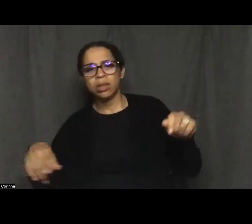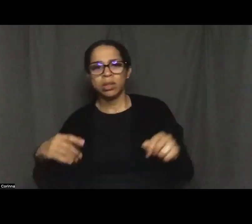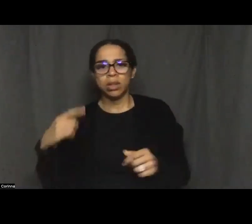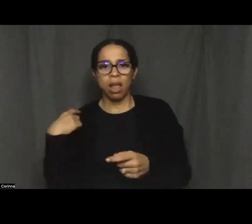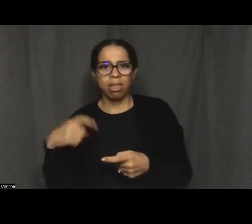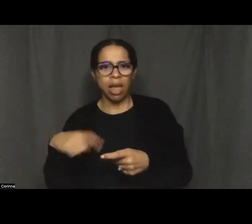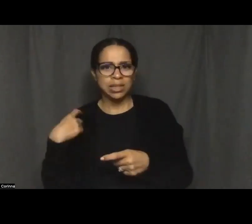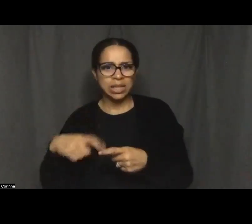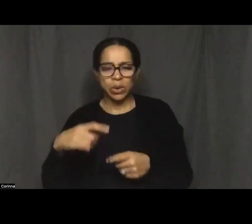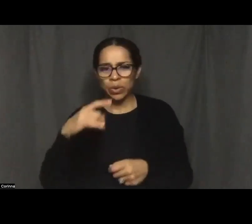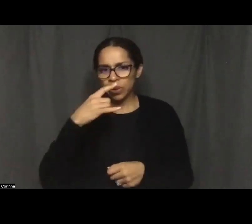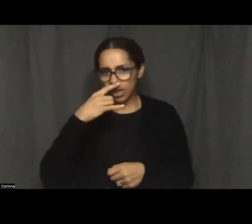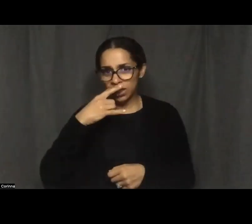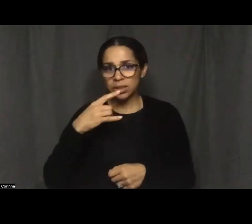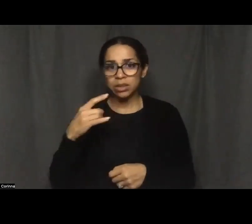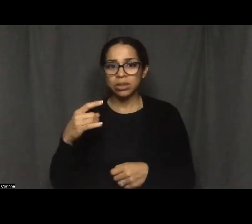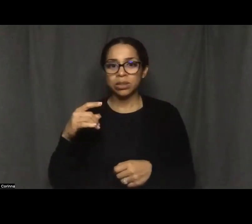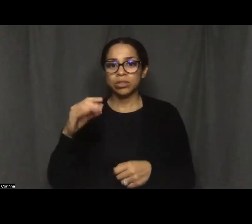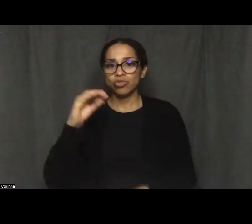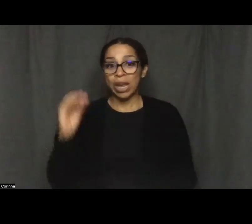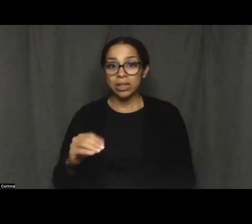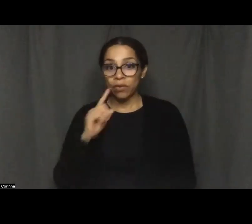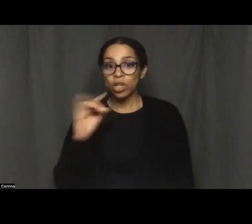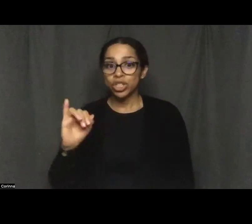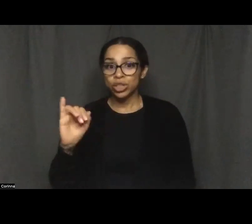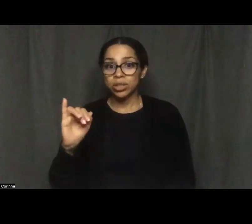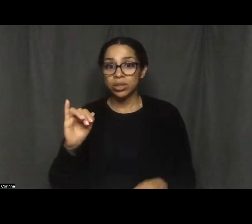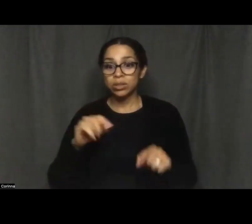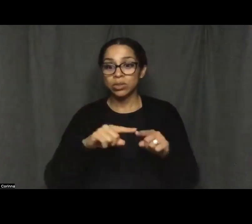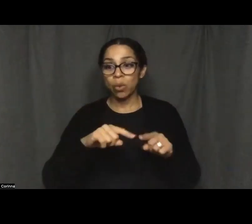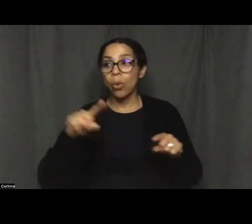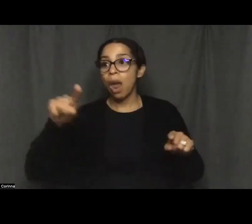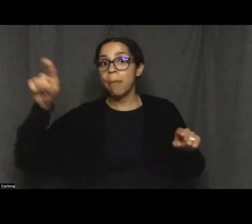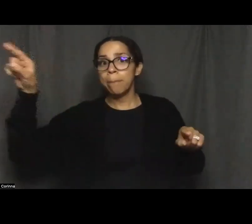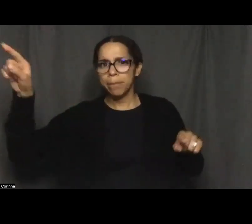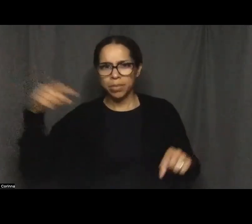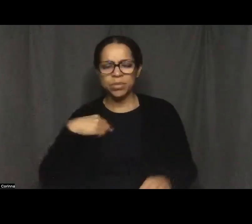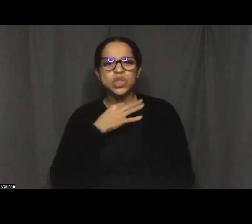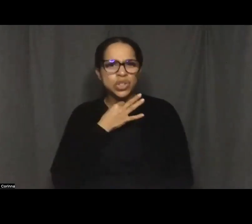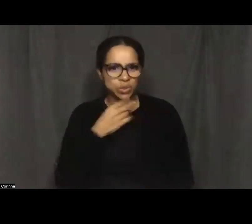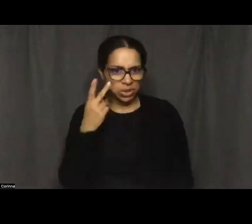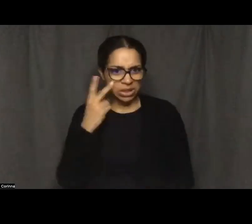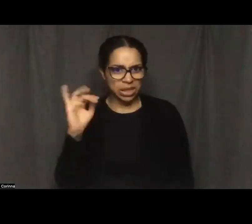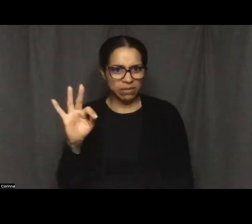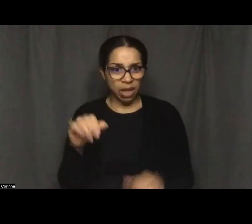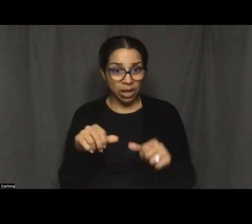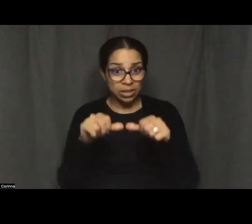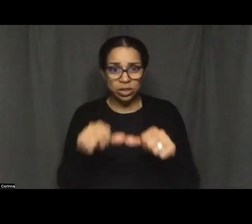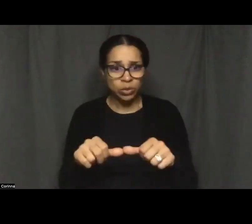of uninsurance going up, and I was very curious to see if that trend had continued or not. So that's